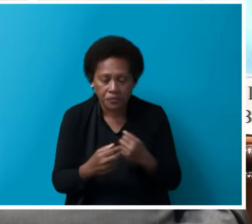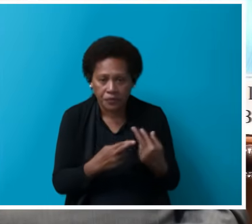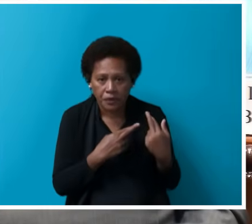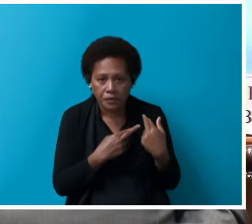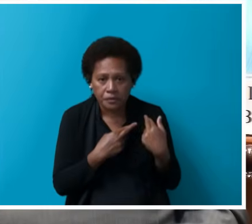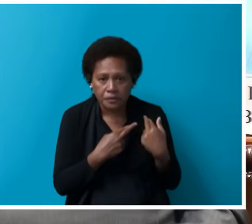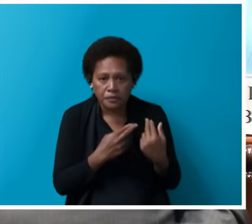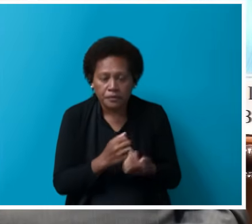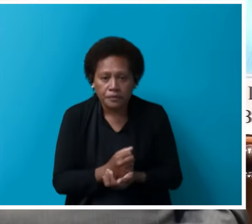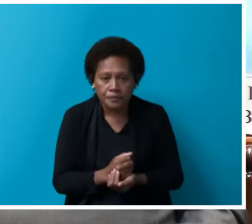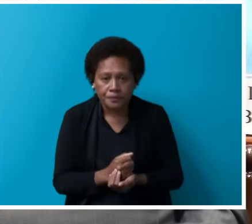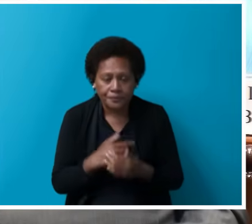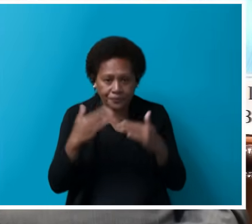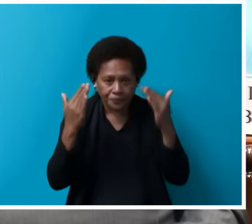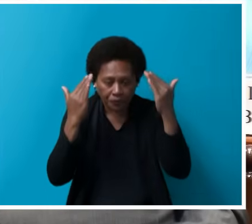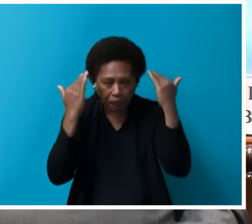Mr. Speaker said,